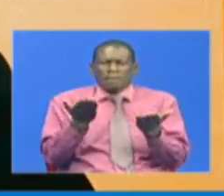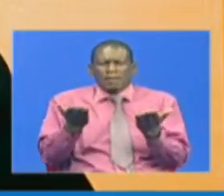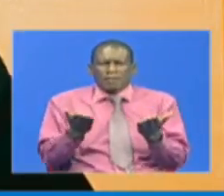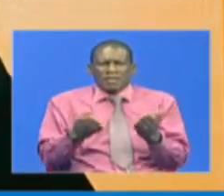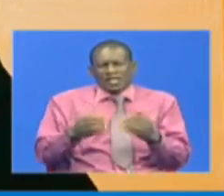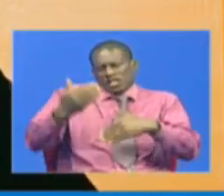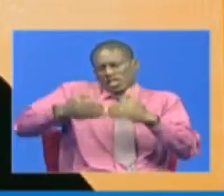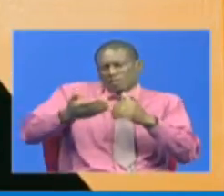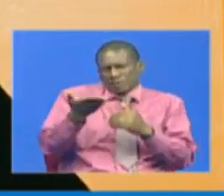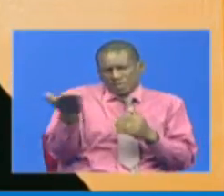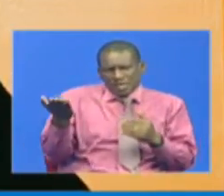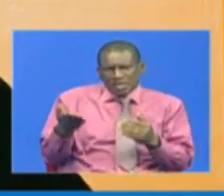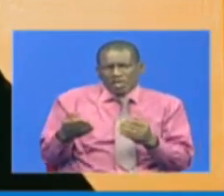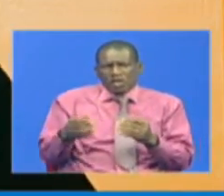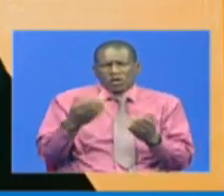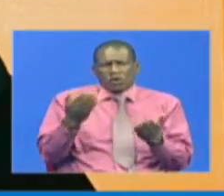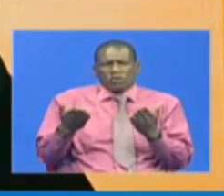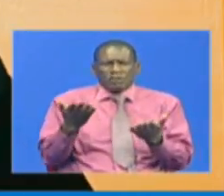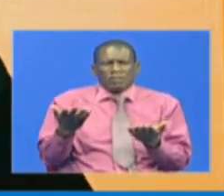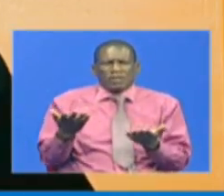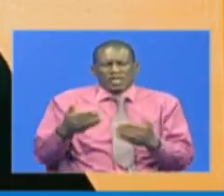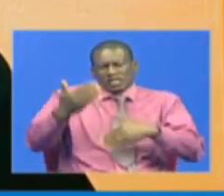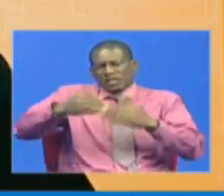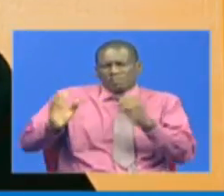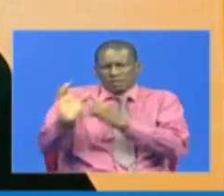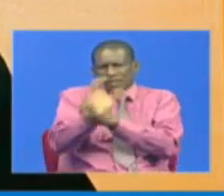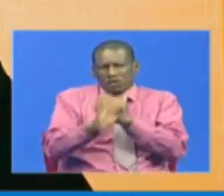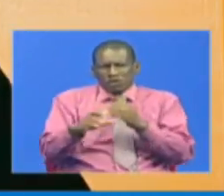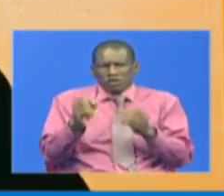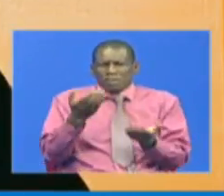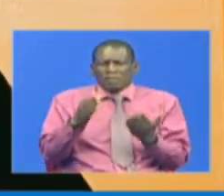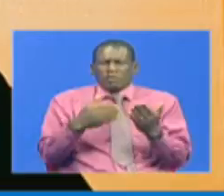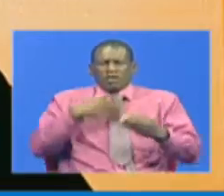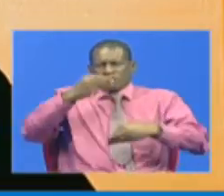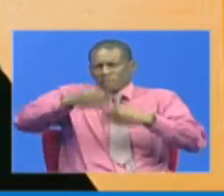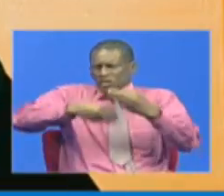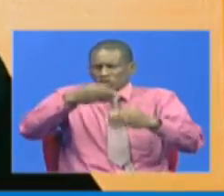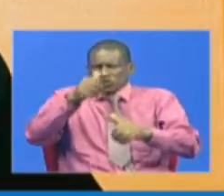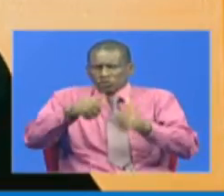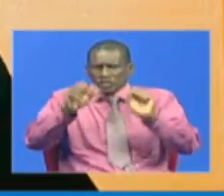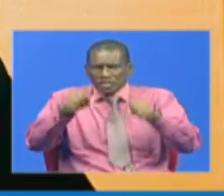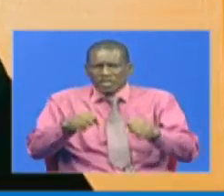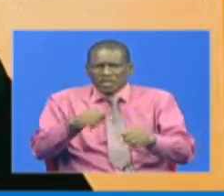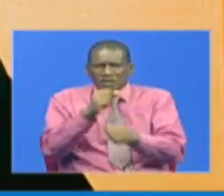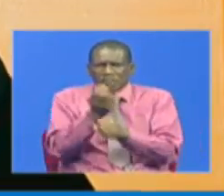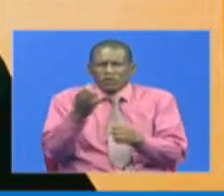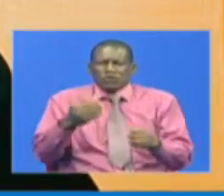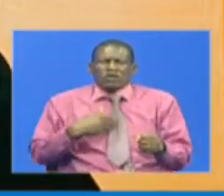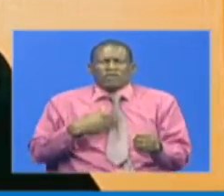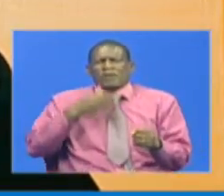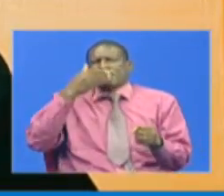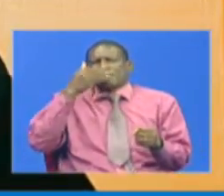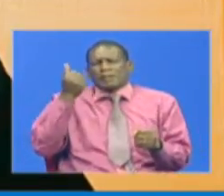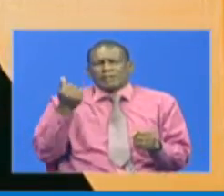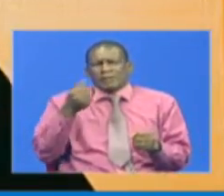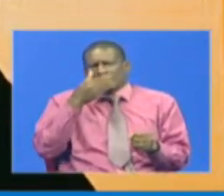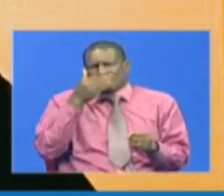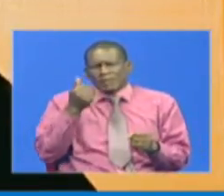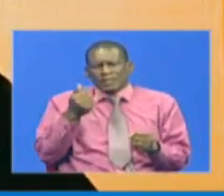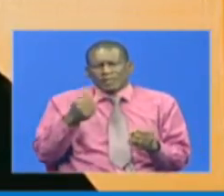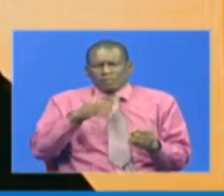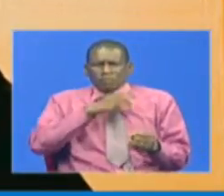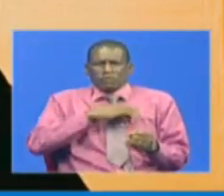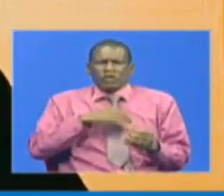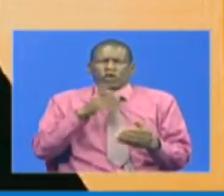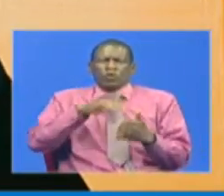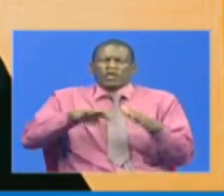ridge or across in the next neighboring country are raw materials that can actually make you have a better margin. What about the